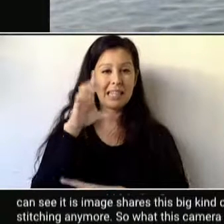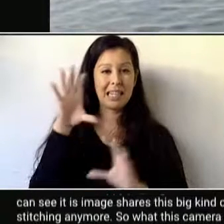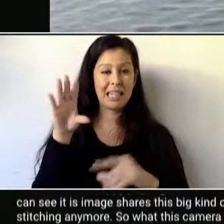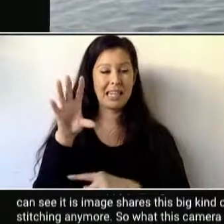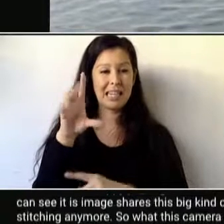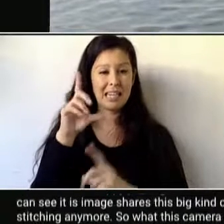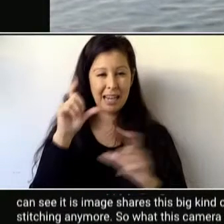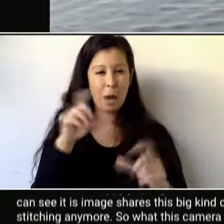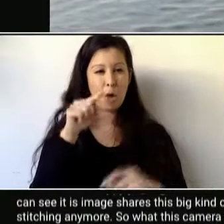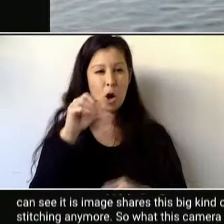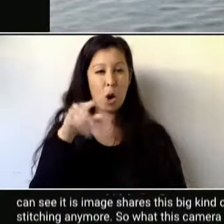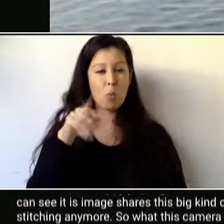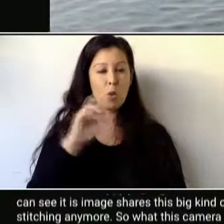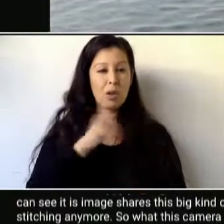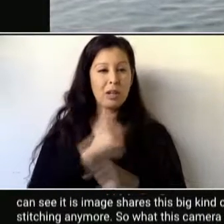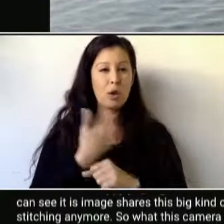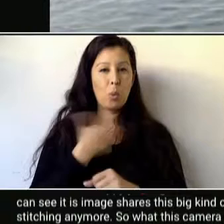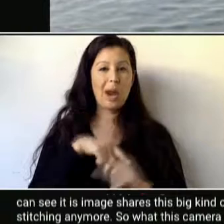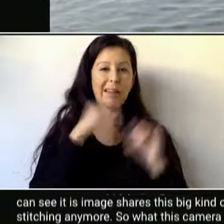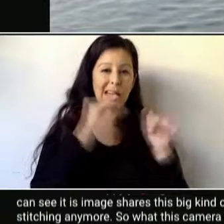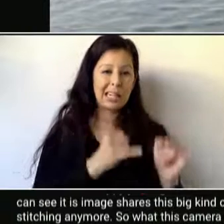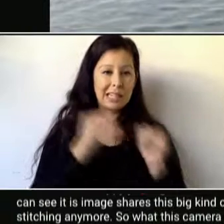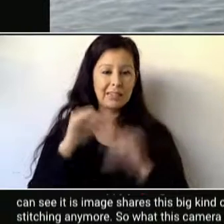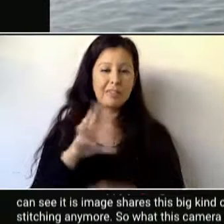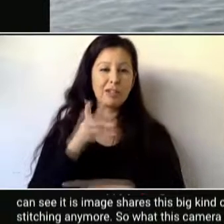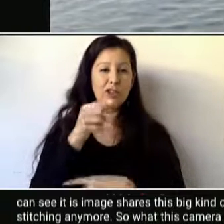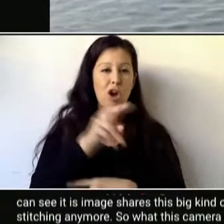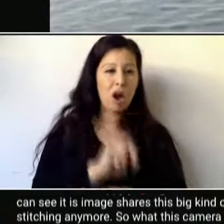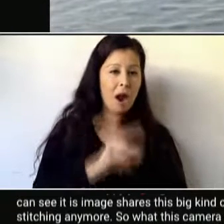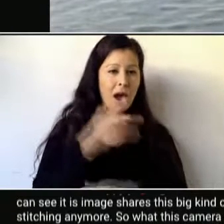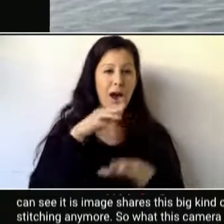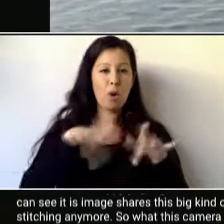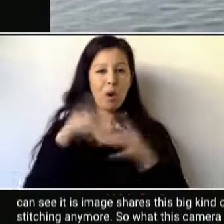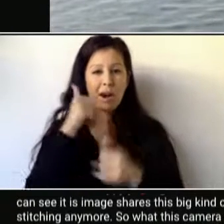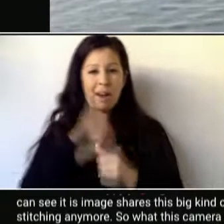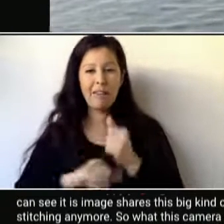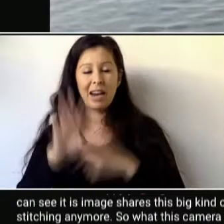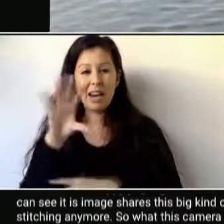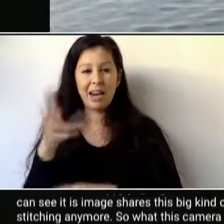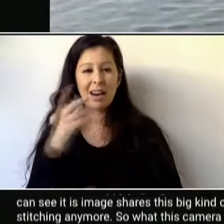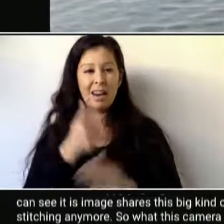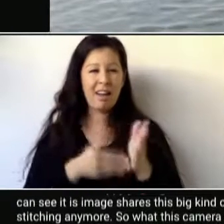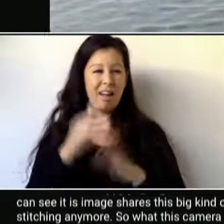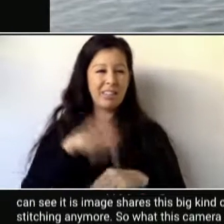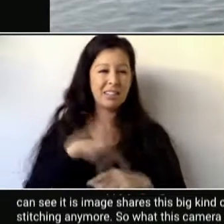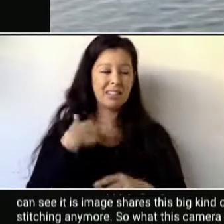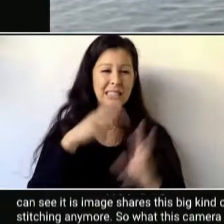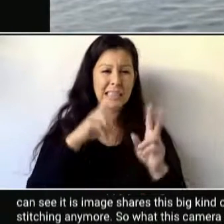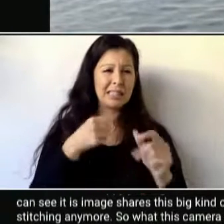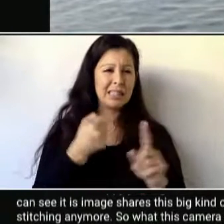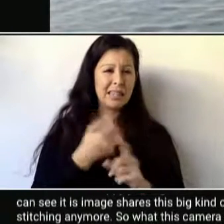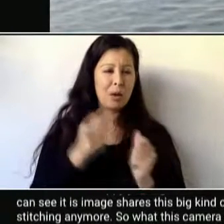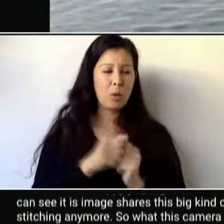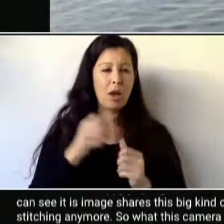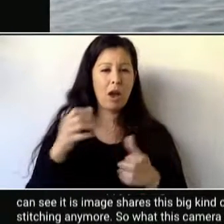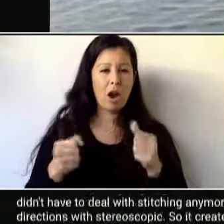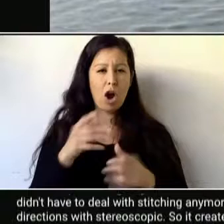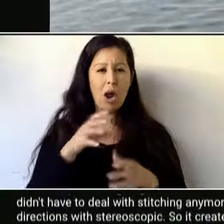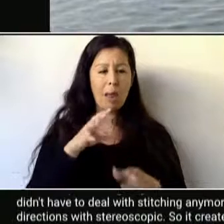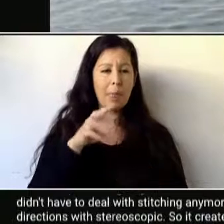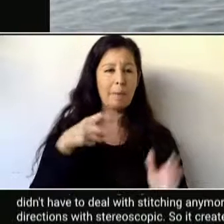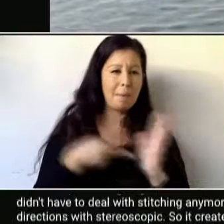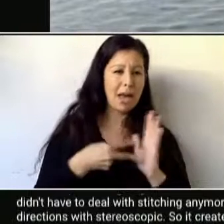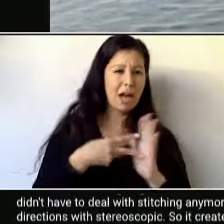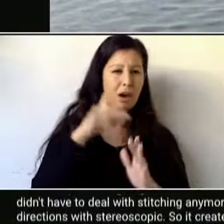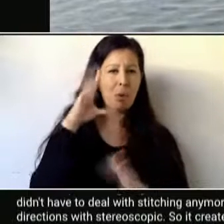to individually turn on and record every single camera. And oftentimes, you know, some issue would happen with the car or the battery, and one